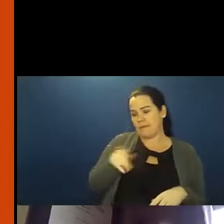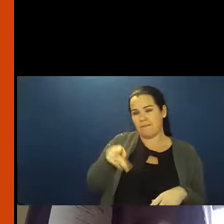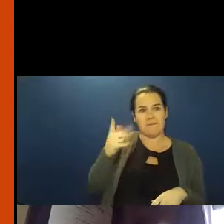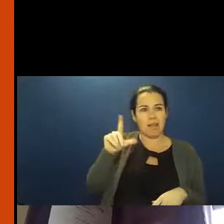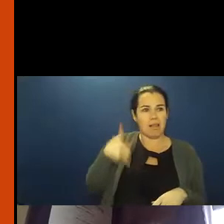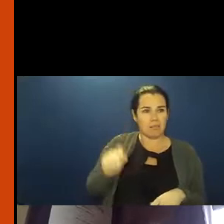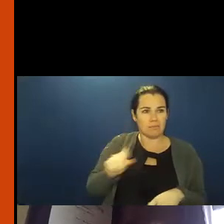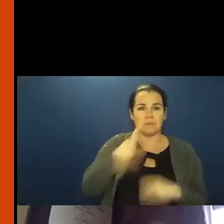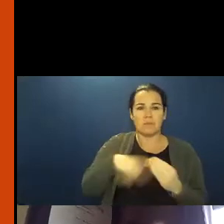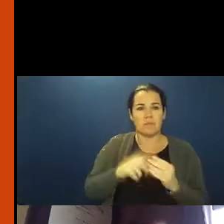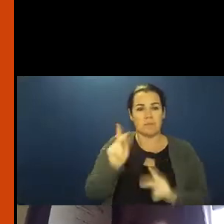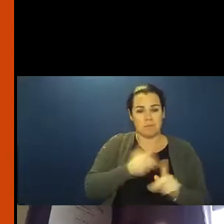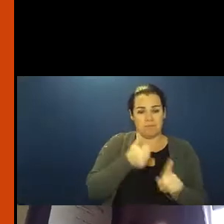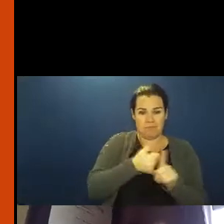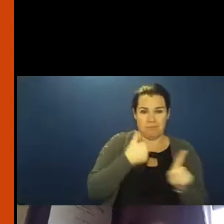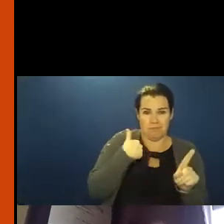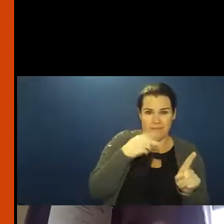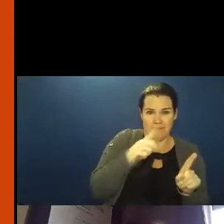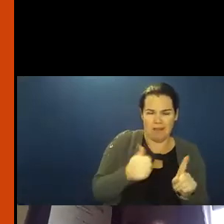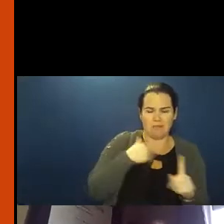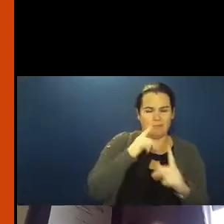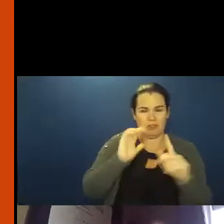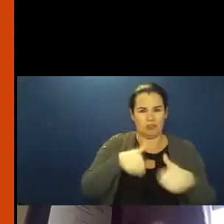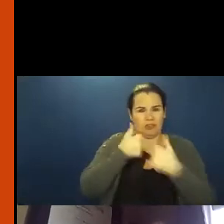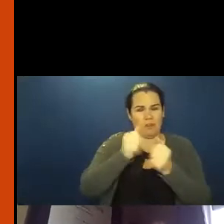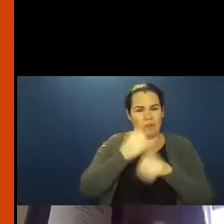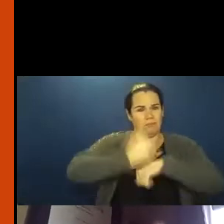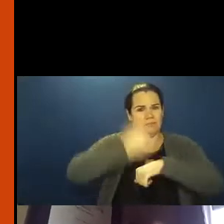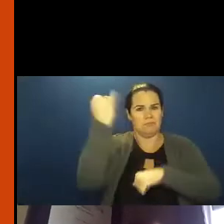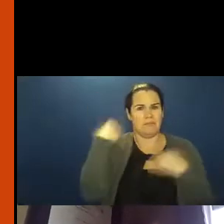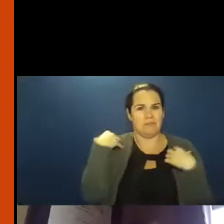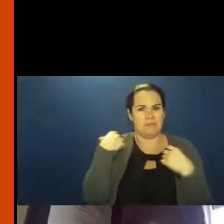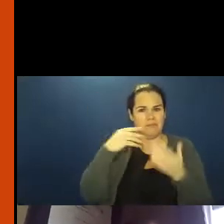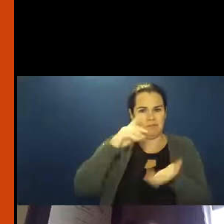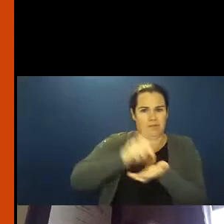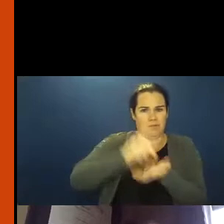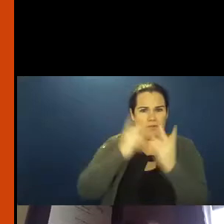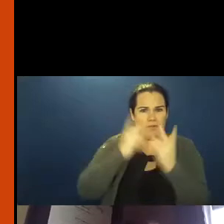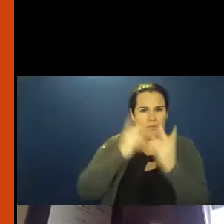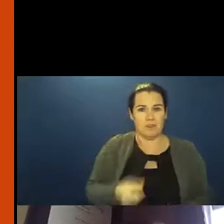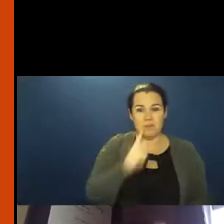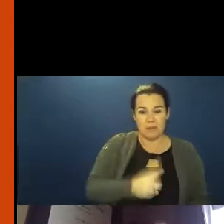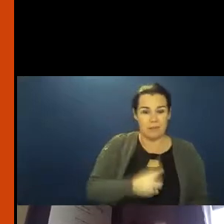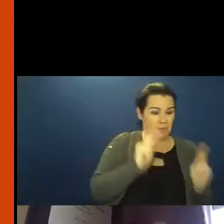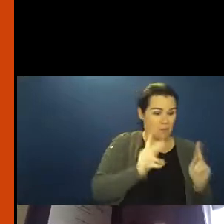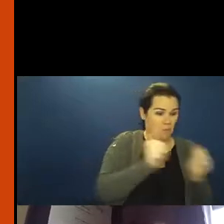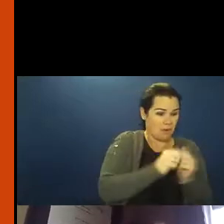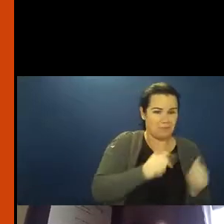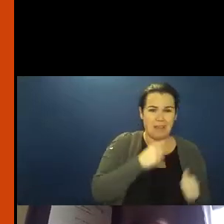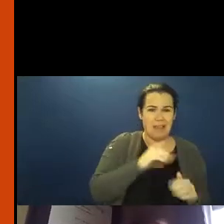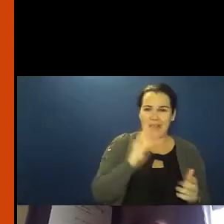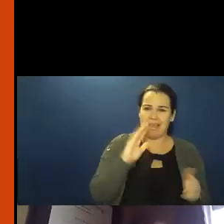with disabilities face with telehealth. Even though more people use it, their satisfaction was far less than people without